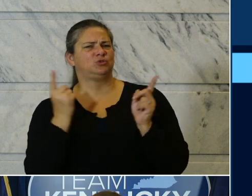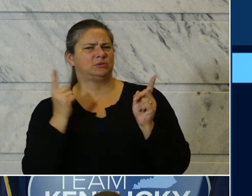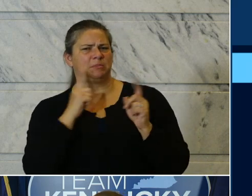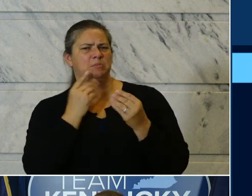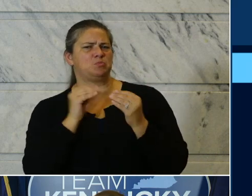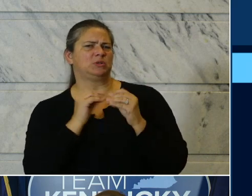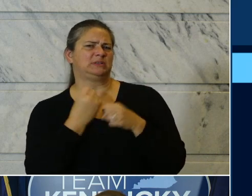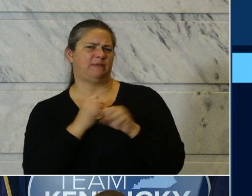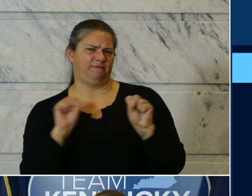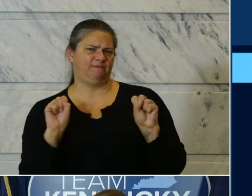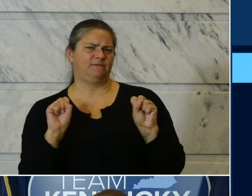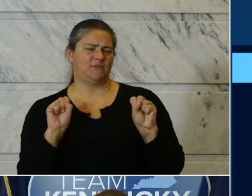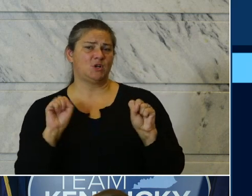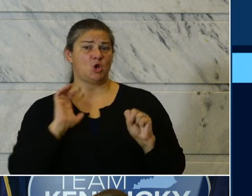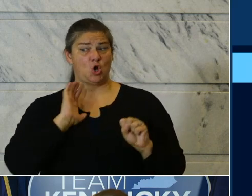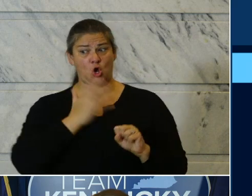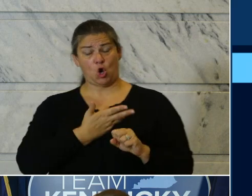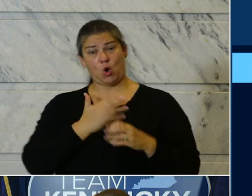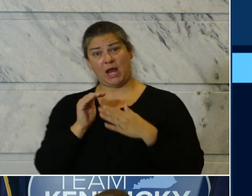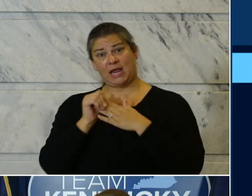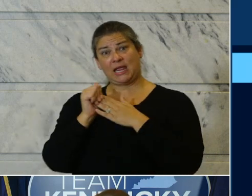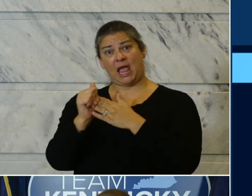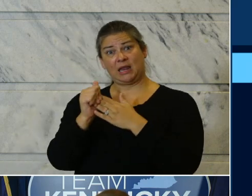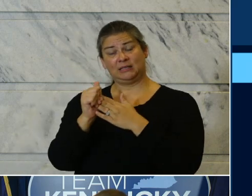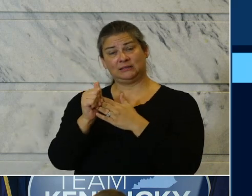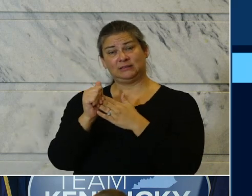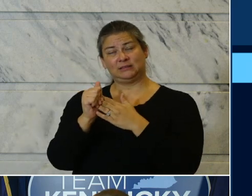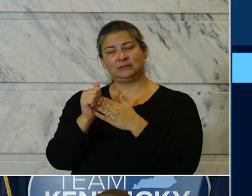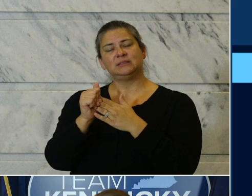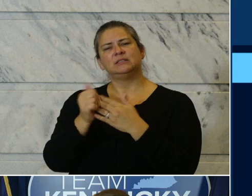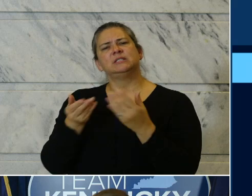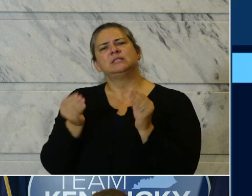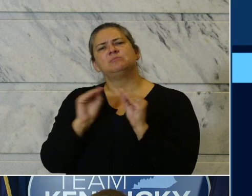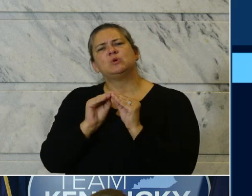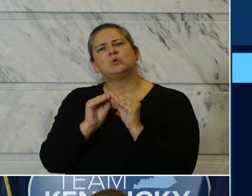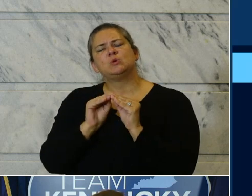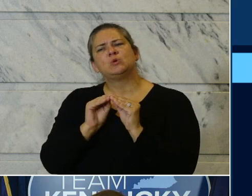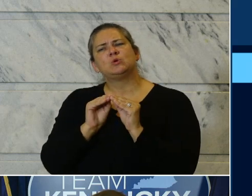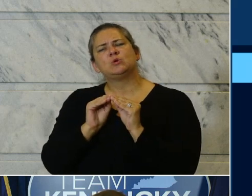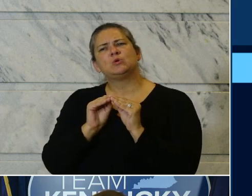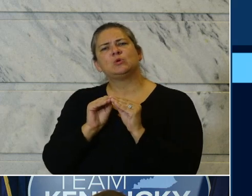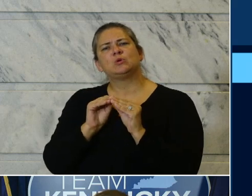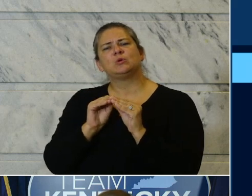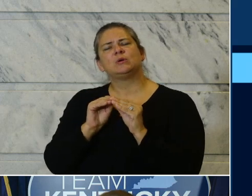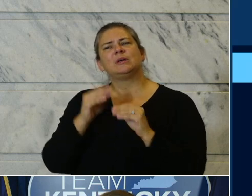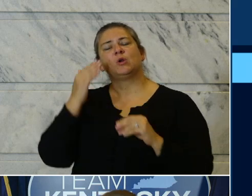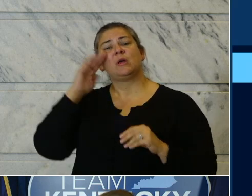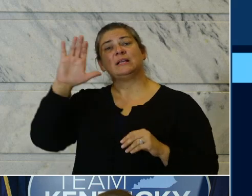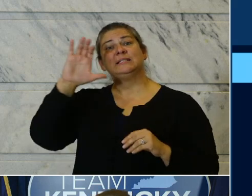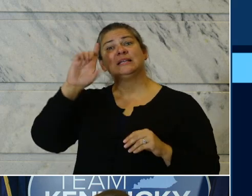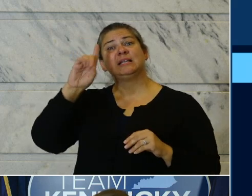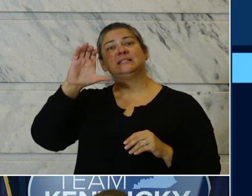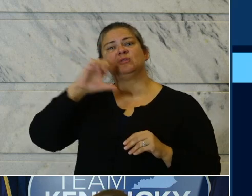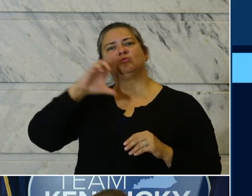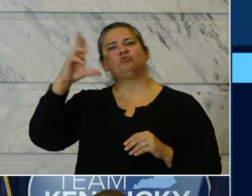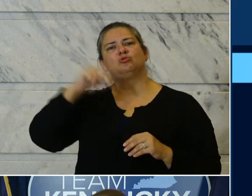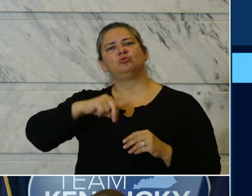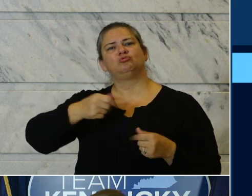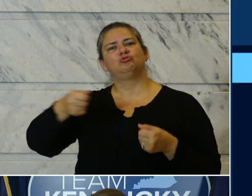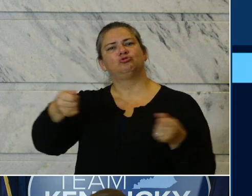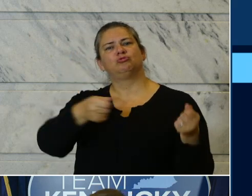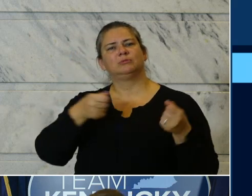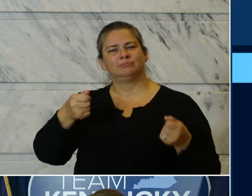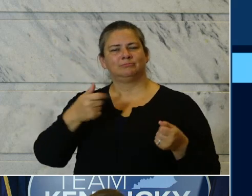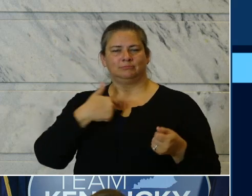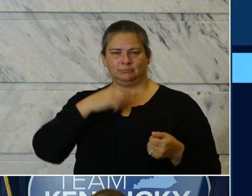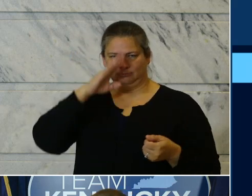guidance provides a lot more opportunity than the CDC guidance that says don't do trick-or-treating at all. Listen, I know people are going to do it, and so I